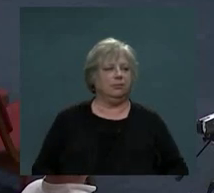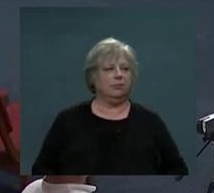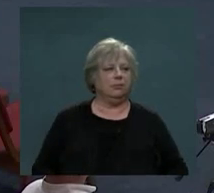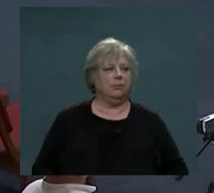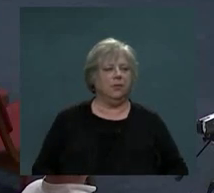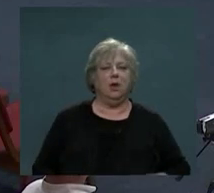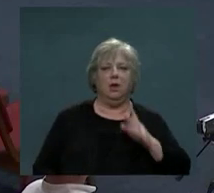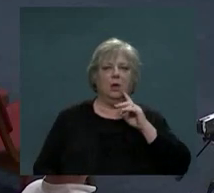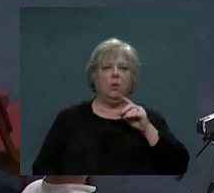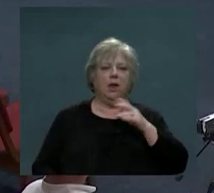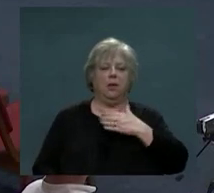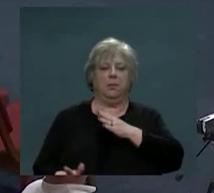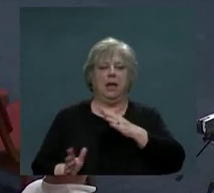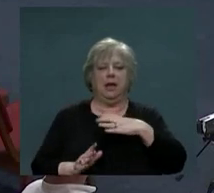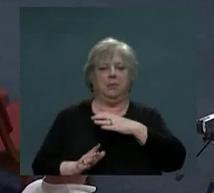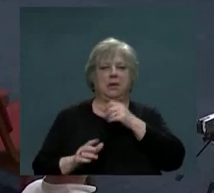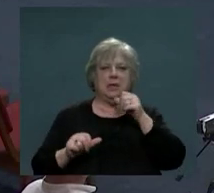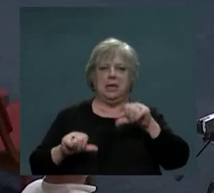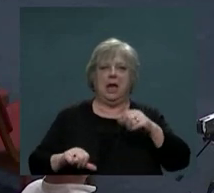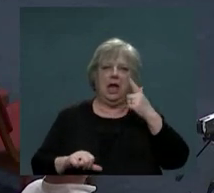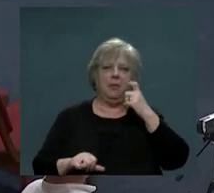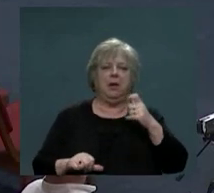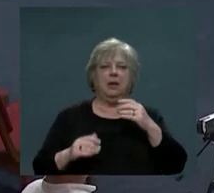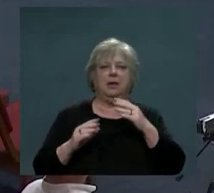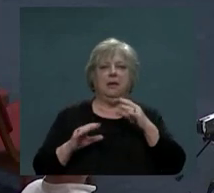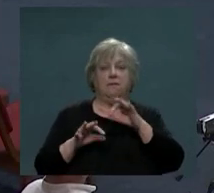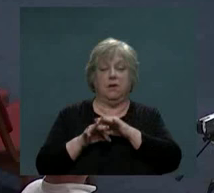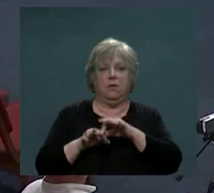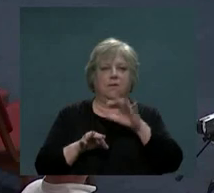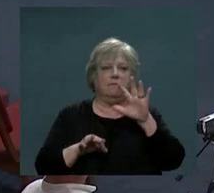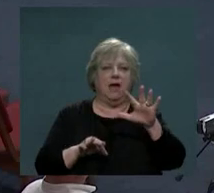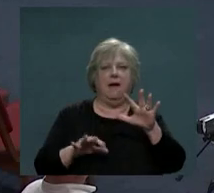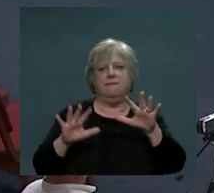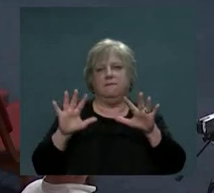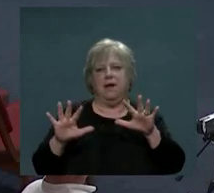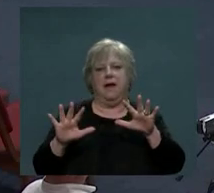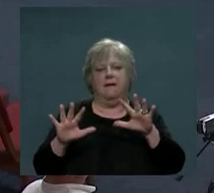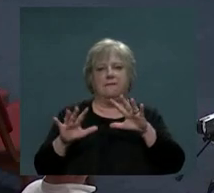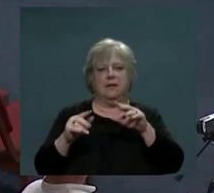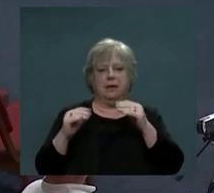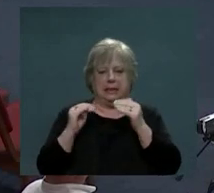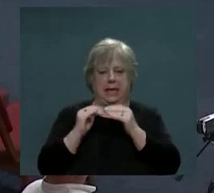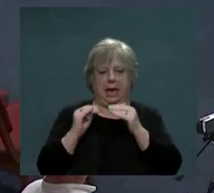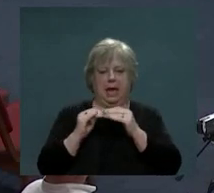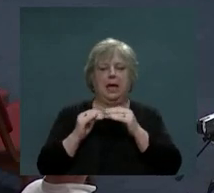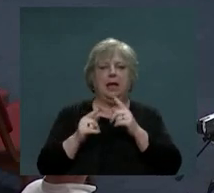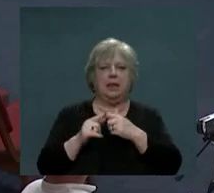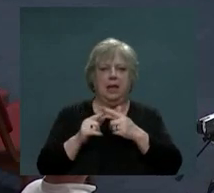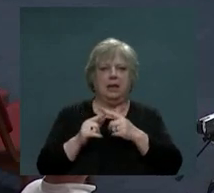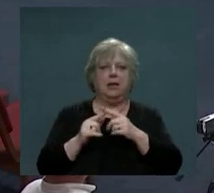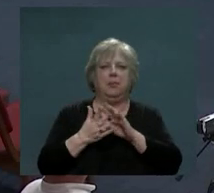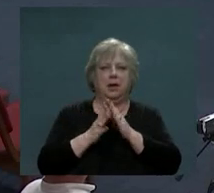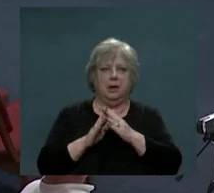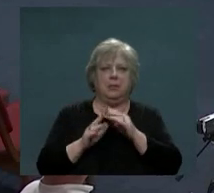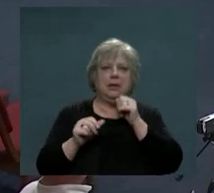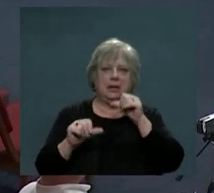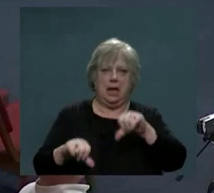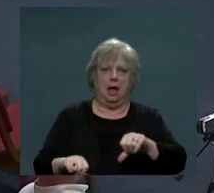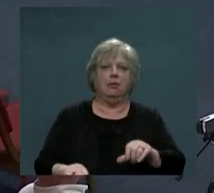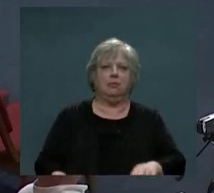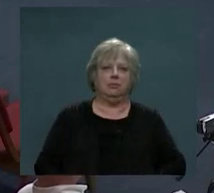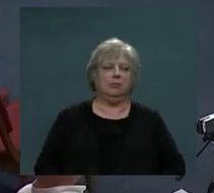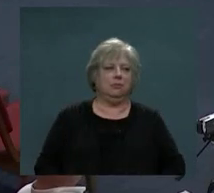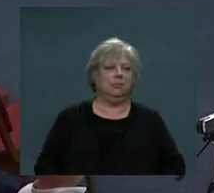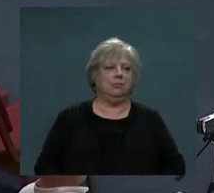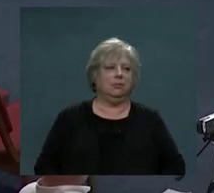Well, it was denied at the Planning Commission because it was a 5-5 vote. And so it was a tie, and on a tie, it defaults to a denied.